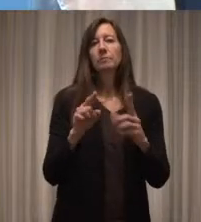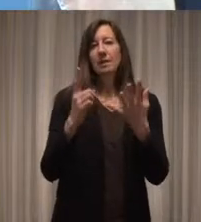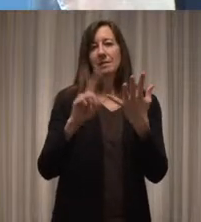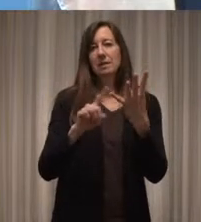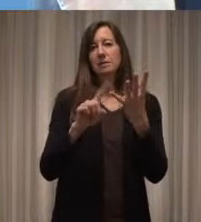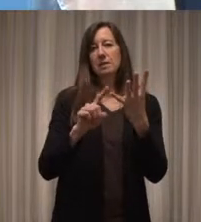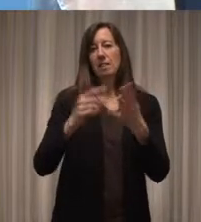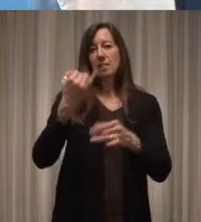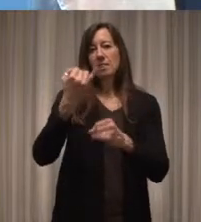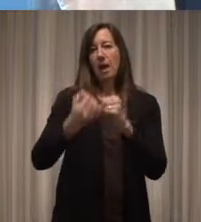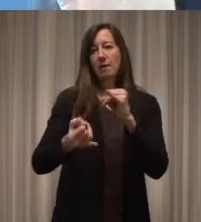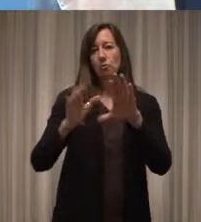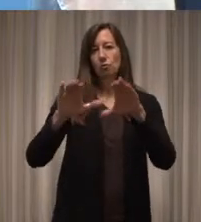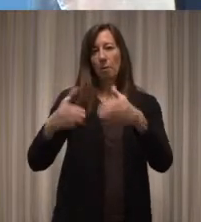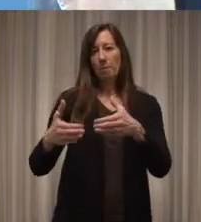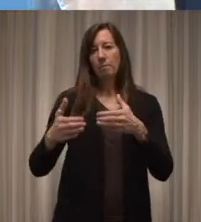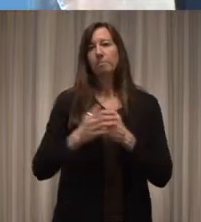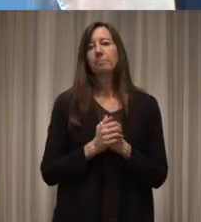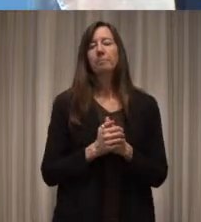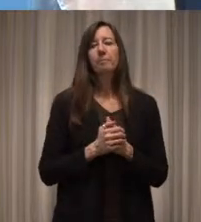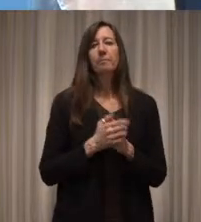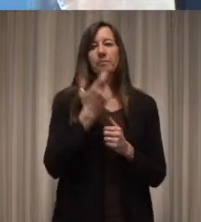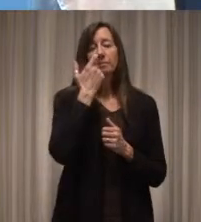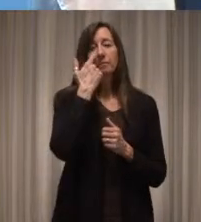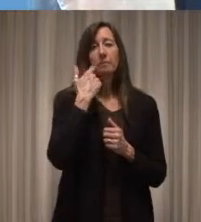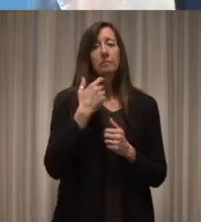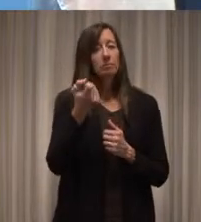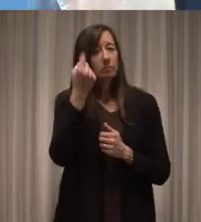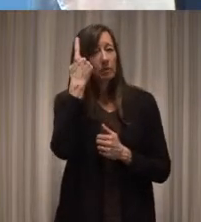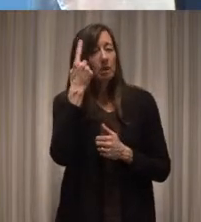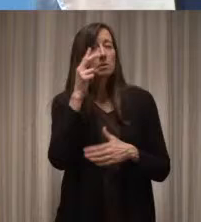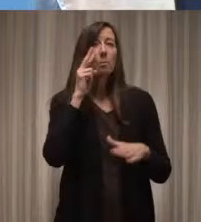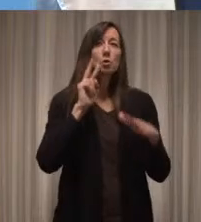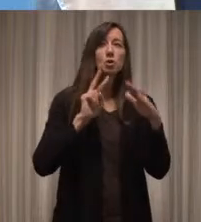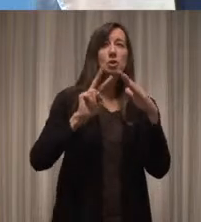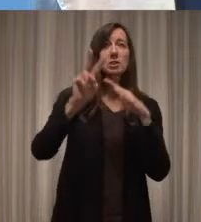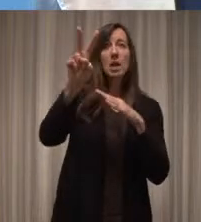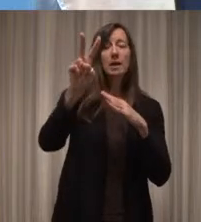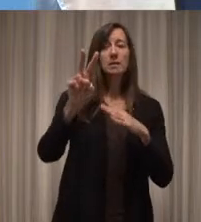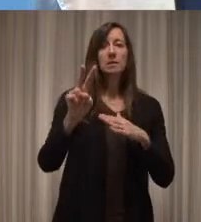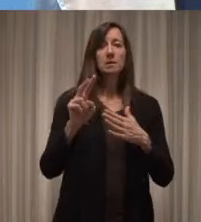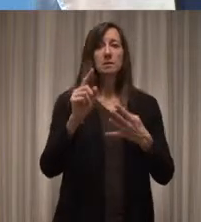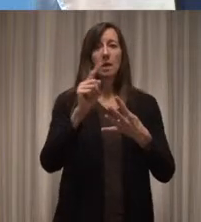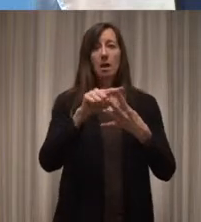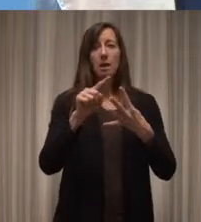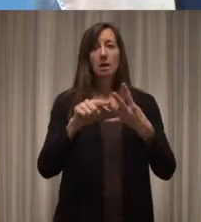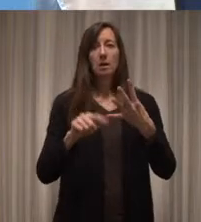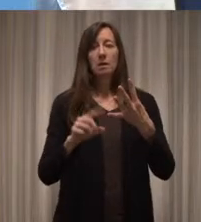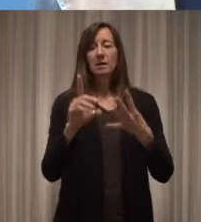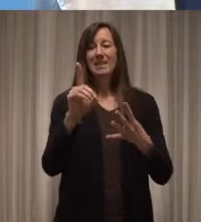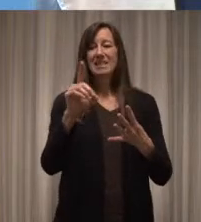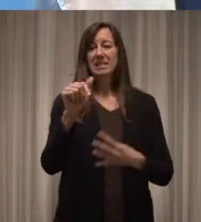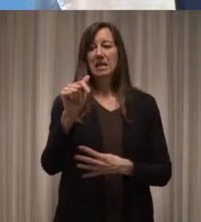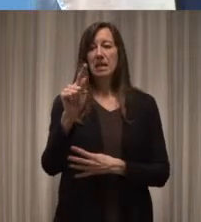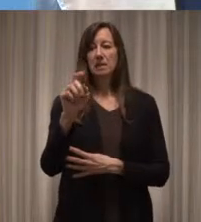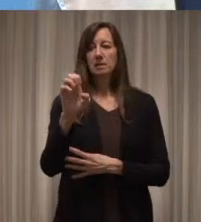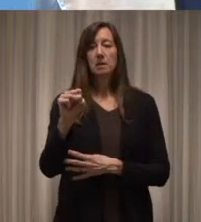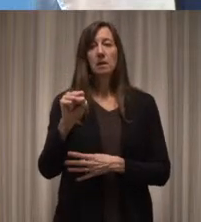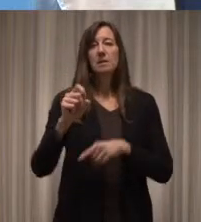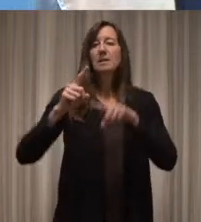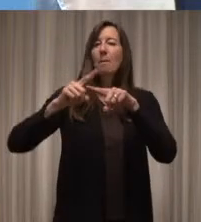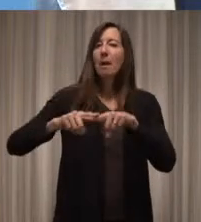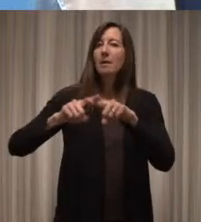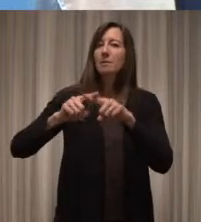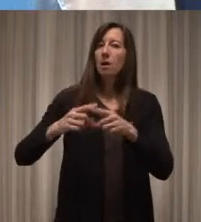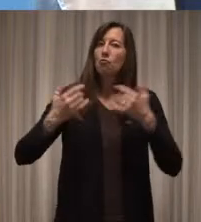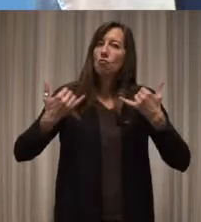those projected dates are based on the current supply. So that's one important caveat, and we hope that goes